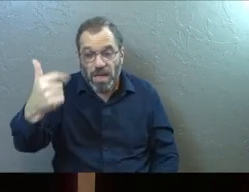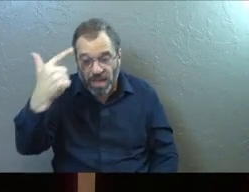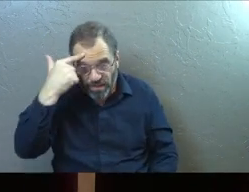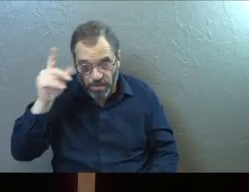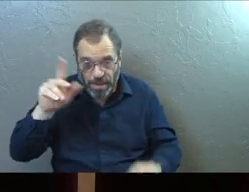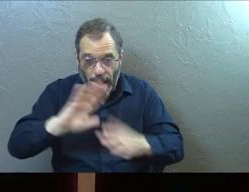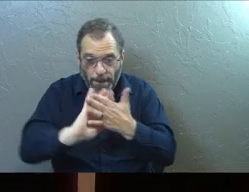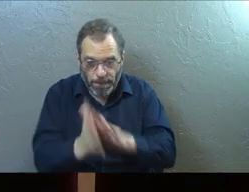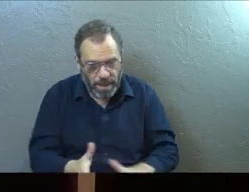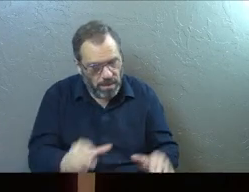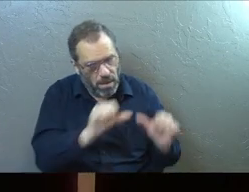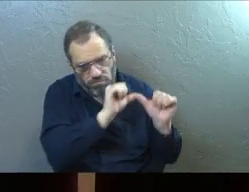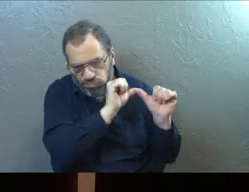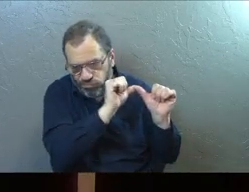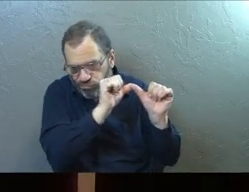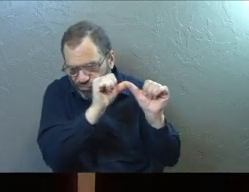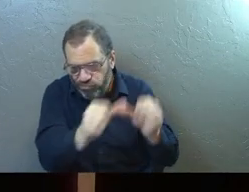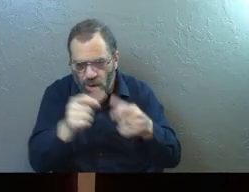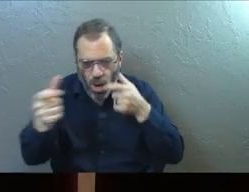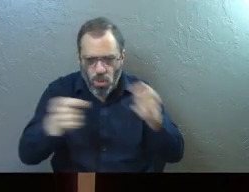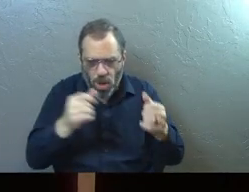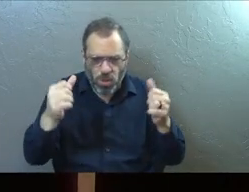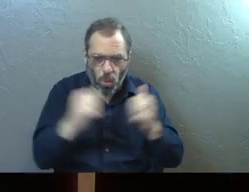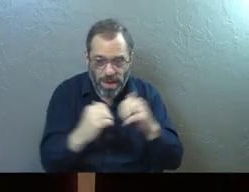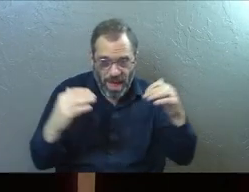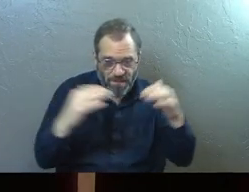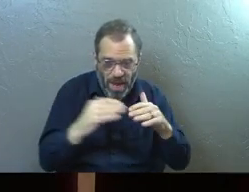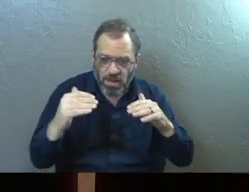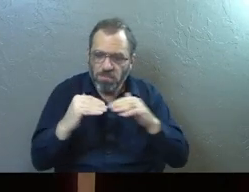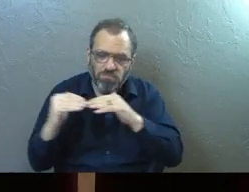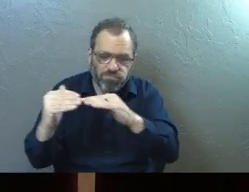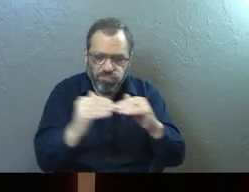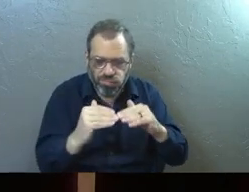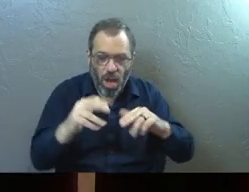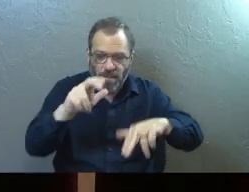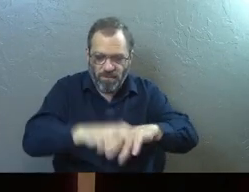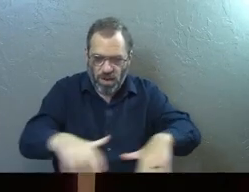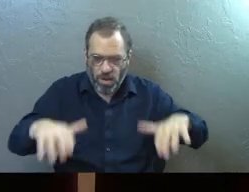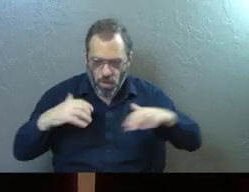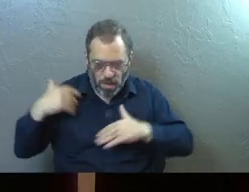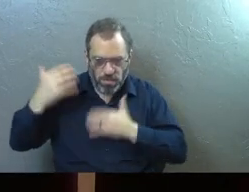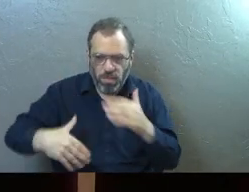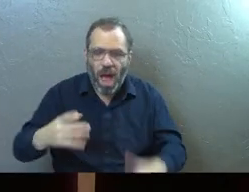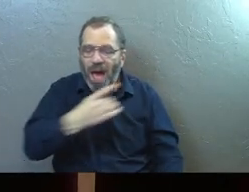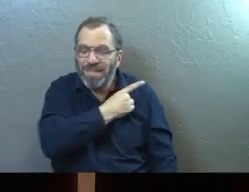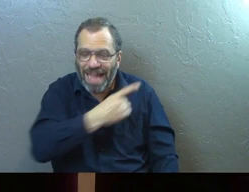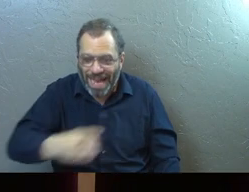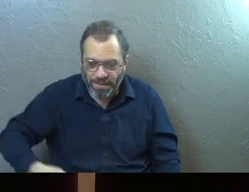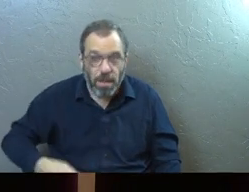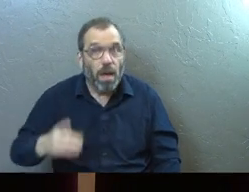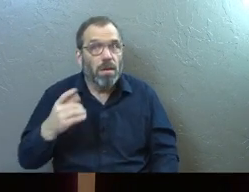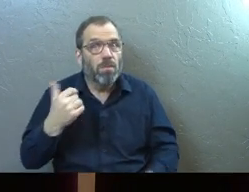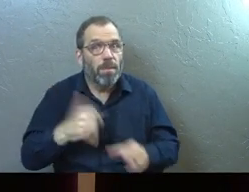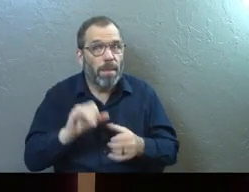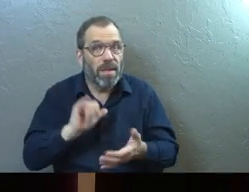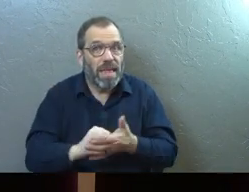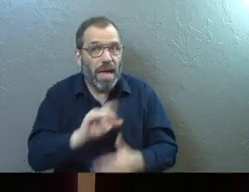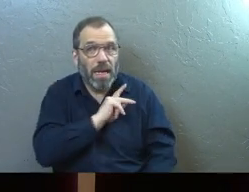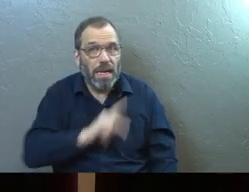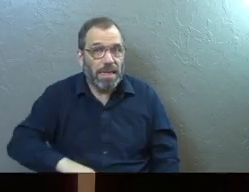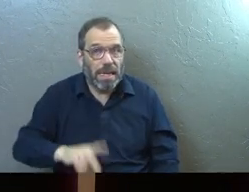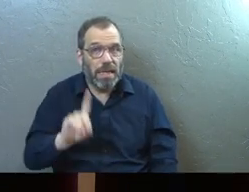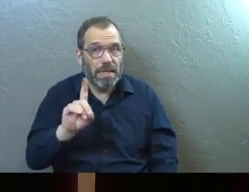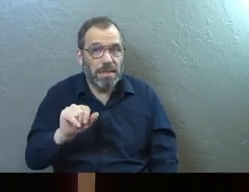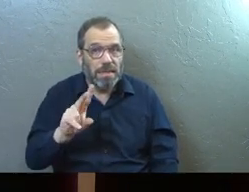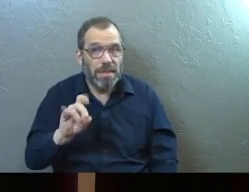and its peace will never end. He will rule with fairness and justice from the throne of his ancestor David. That's an important line there, so